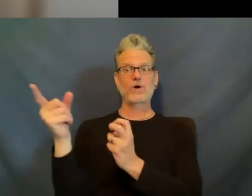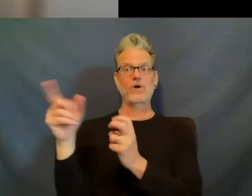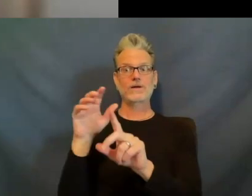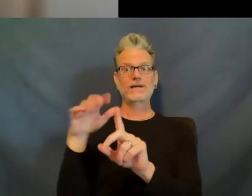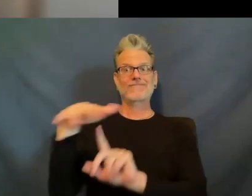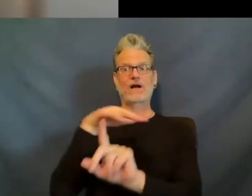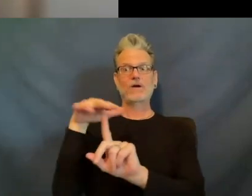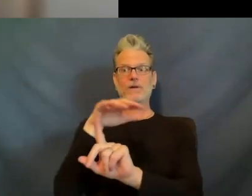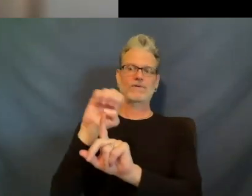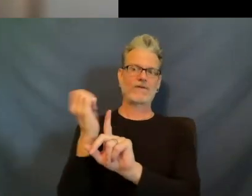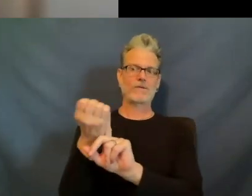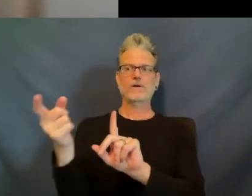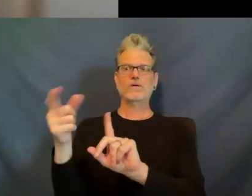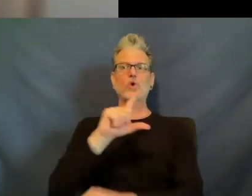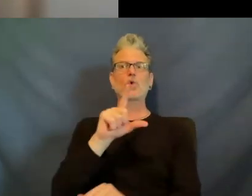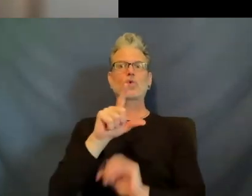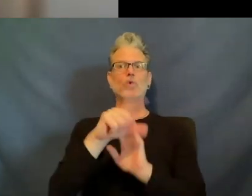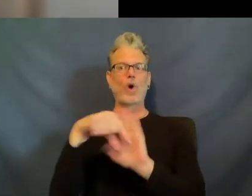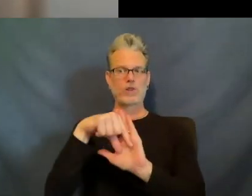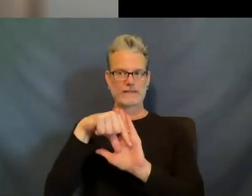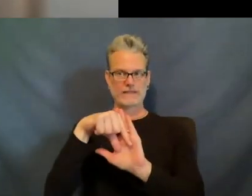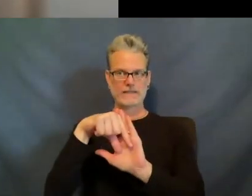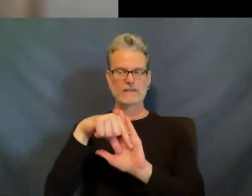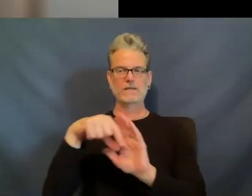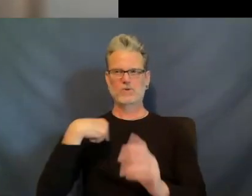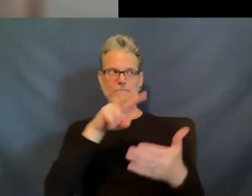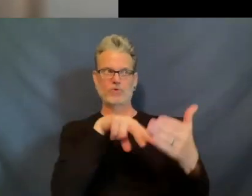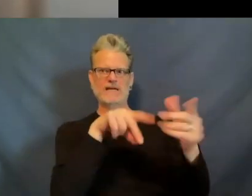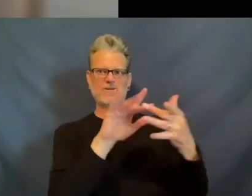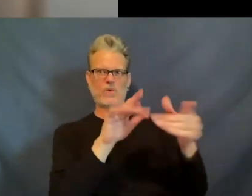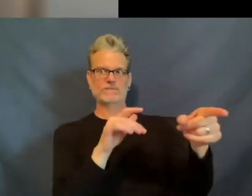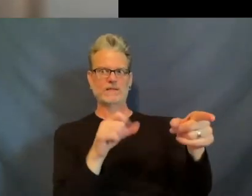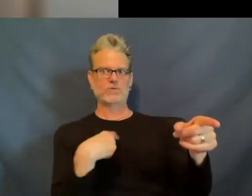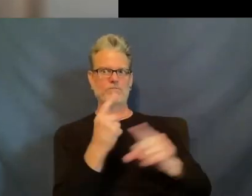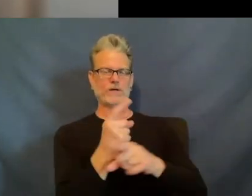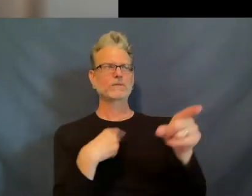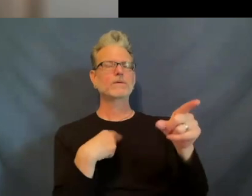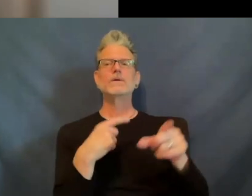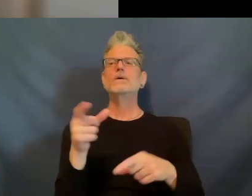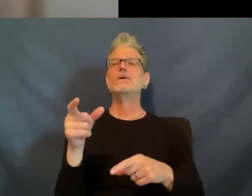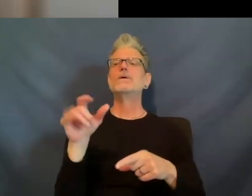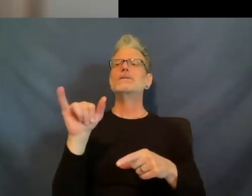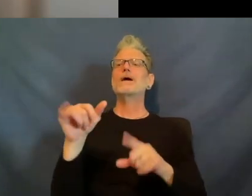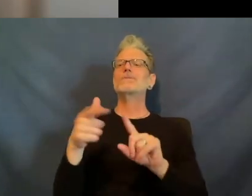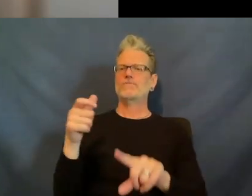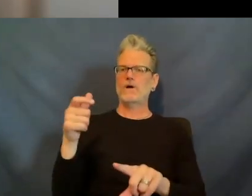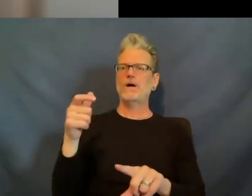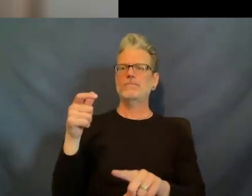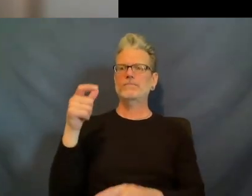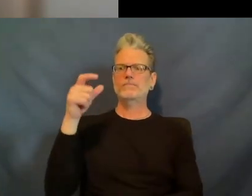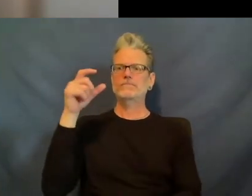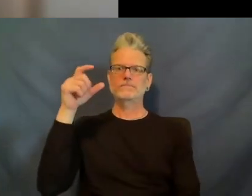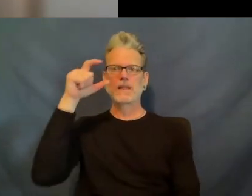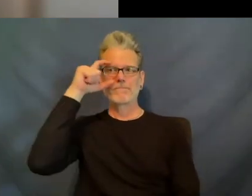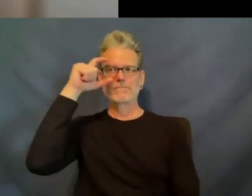I'm reading the website so I don't get it wrong. And it was directed by the Biden administration. So it is